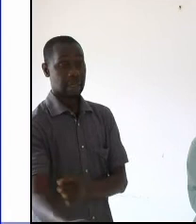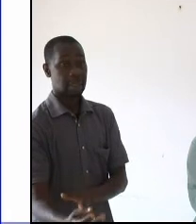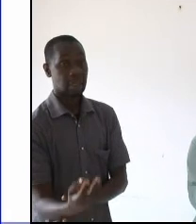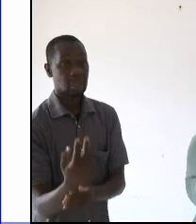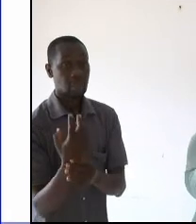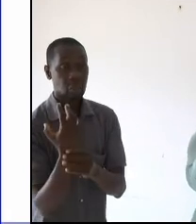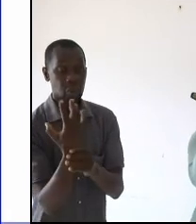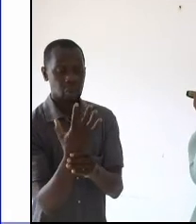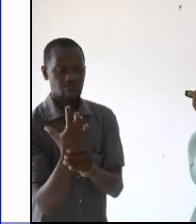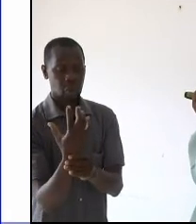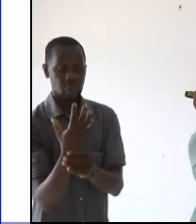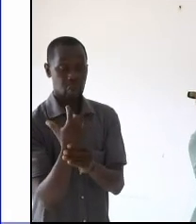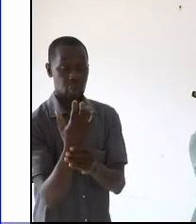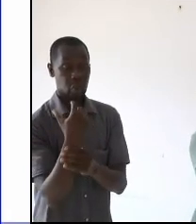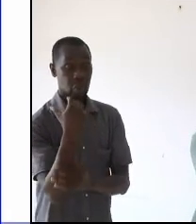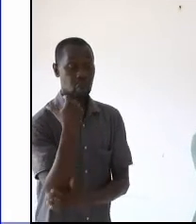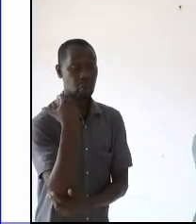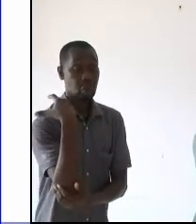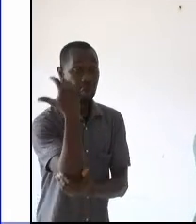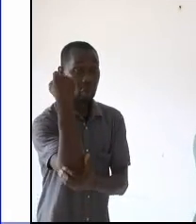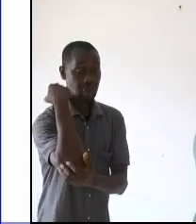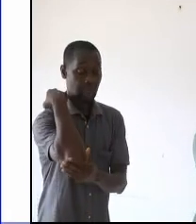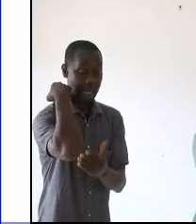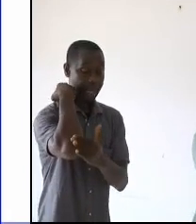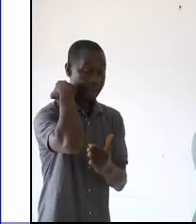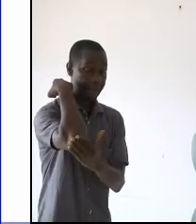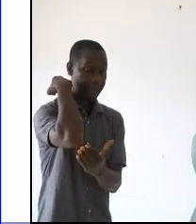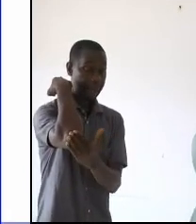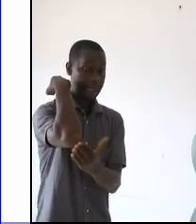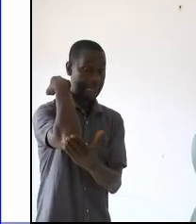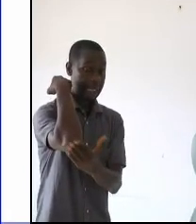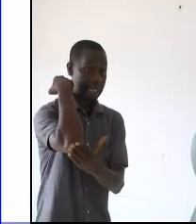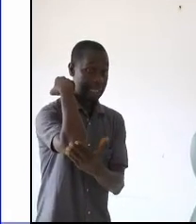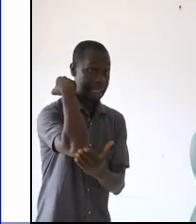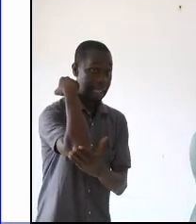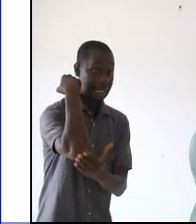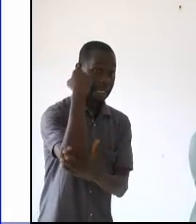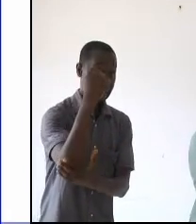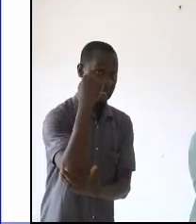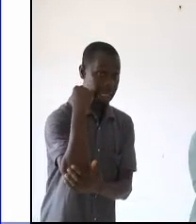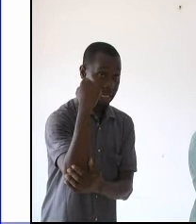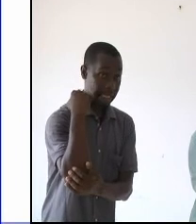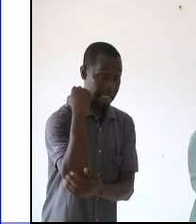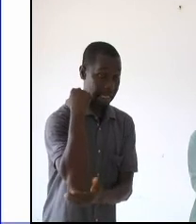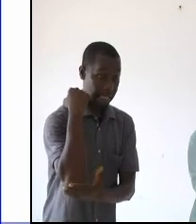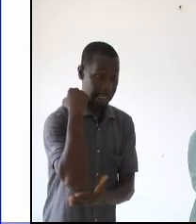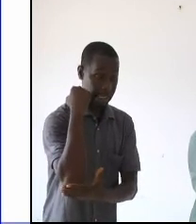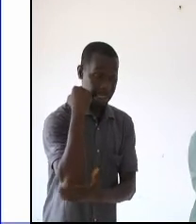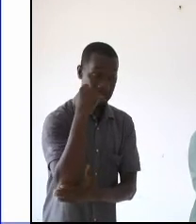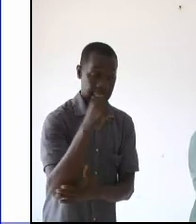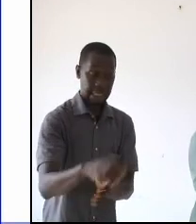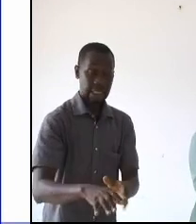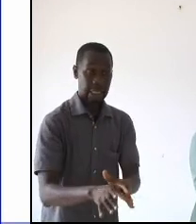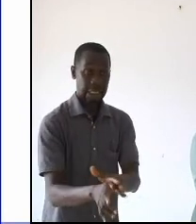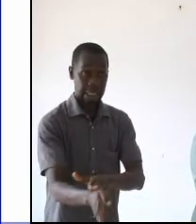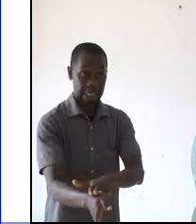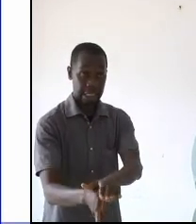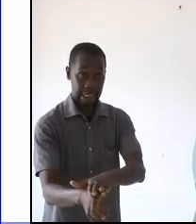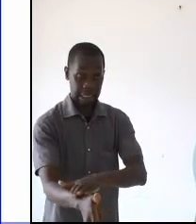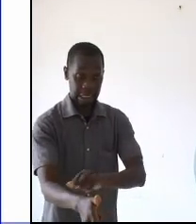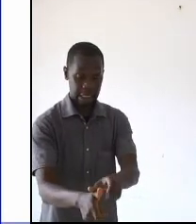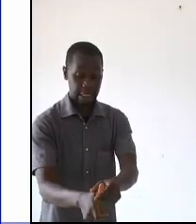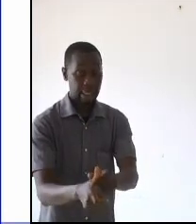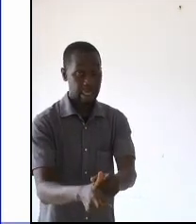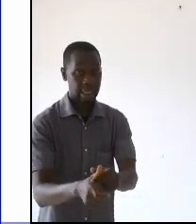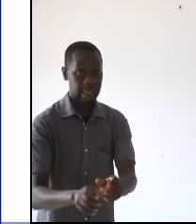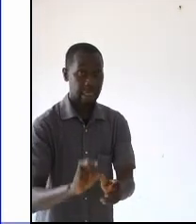here. Touch your elbow. Now that is the ulna, and then this one that comes to the index finger